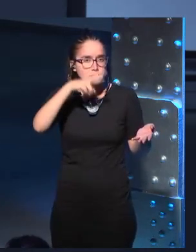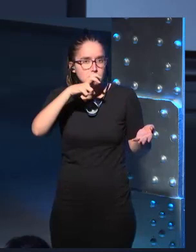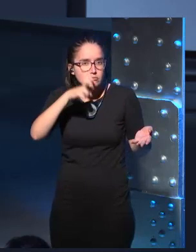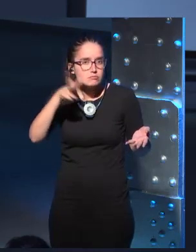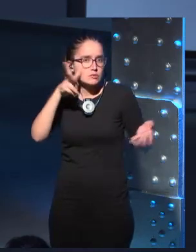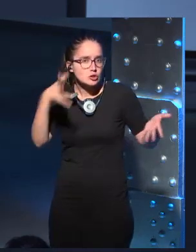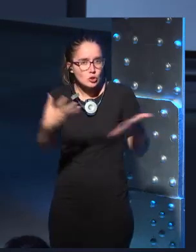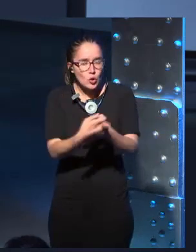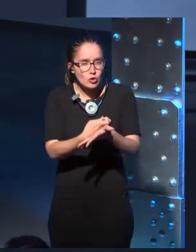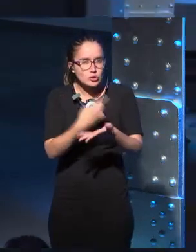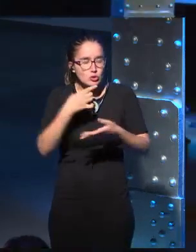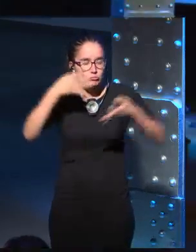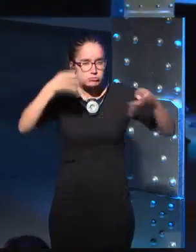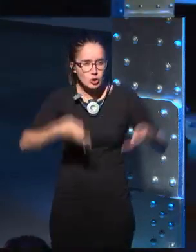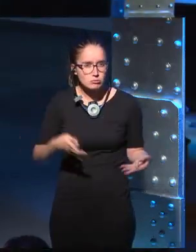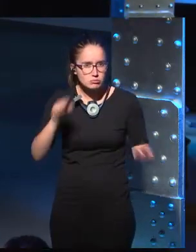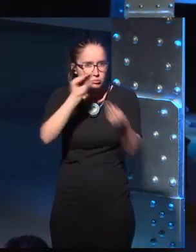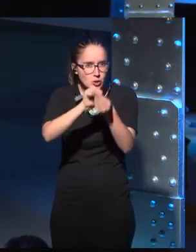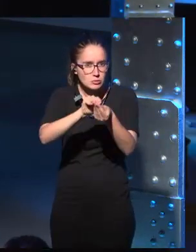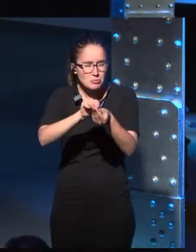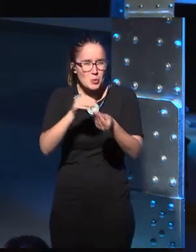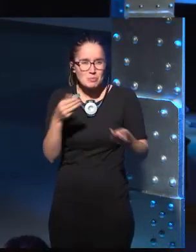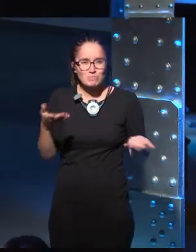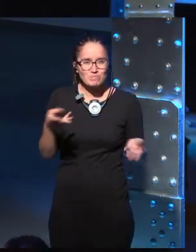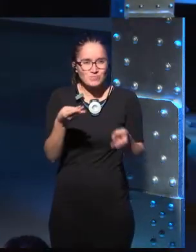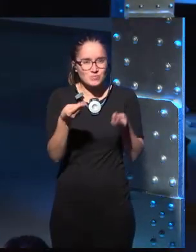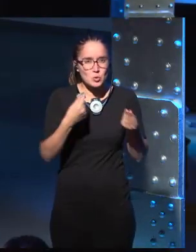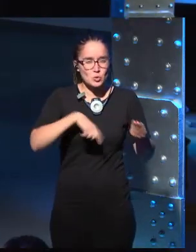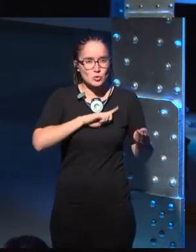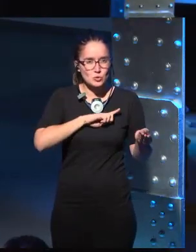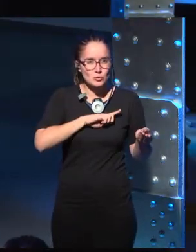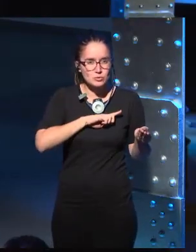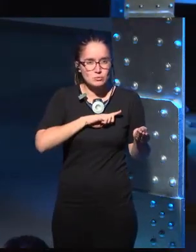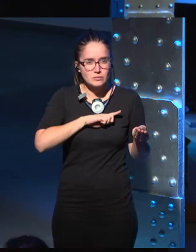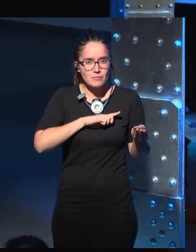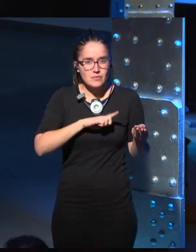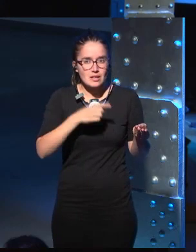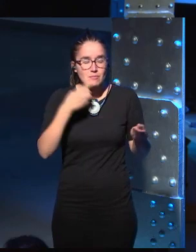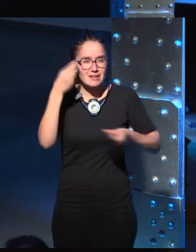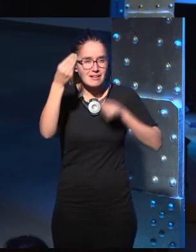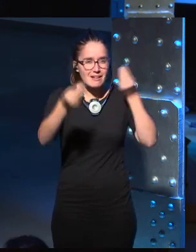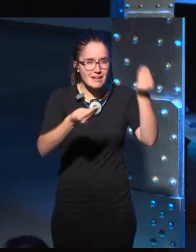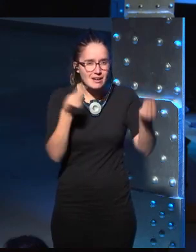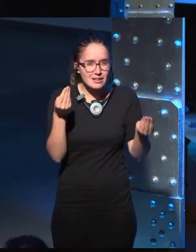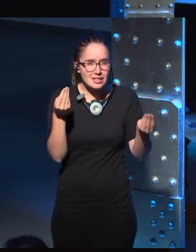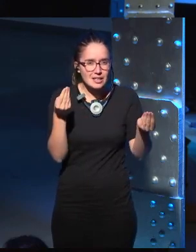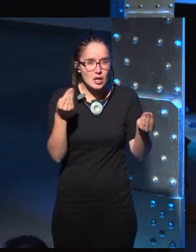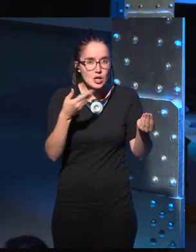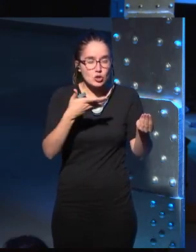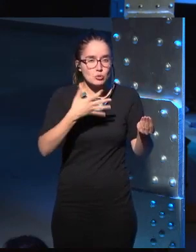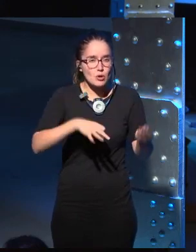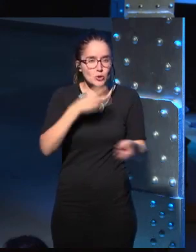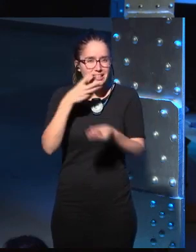extremely pretentious from our small body and 5 small senses to believe that we can have the intuition